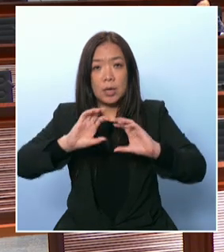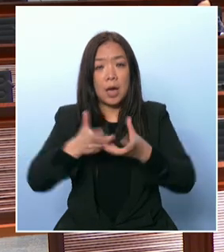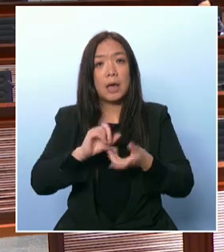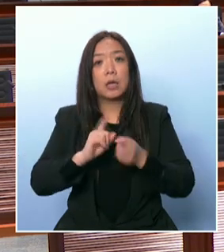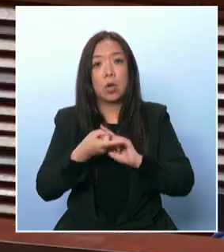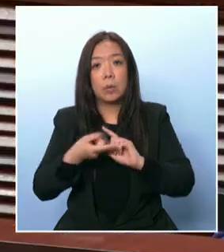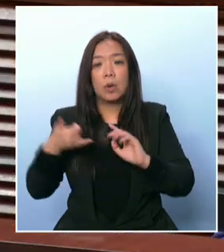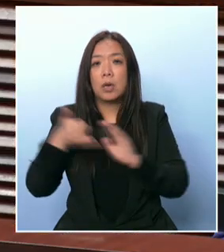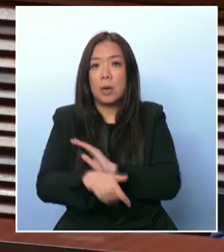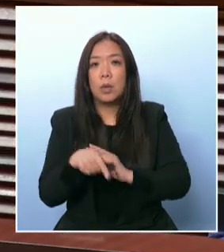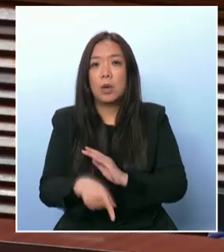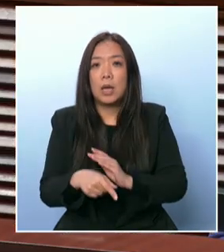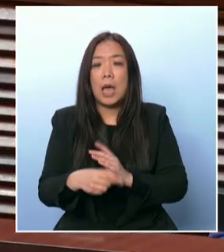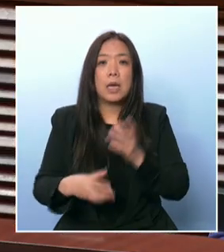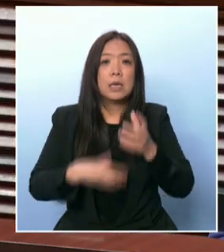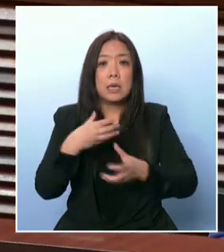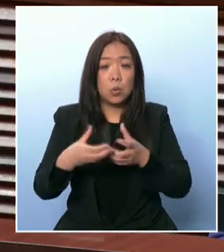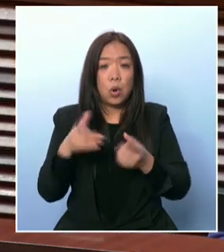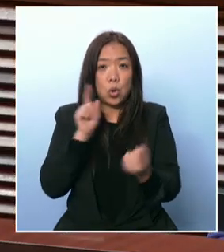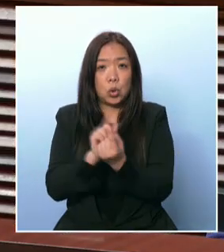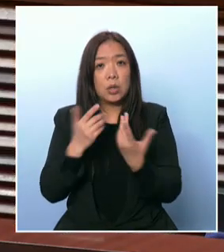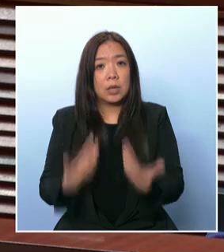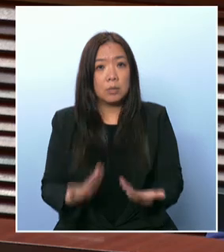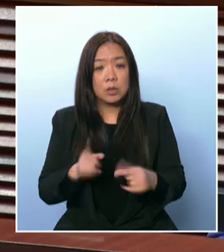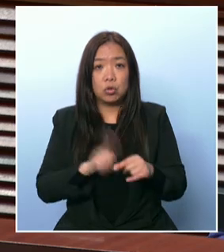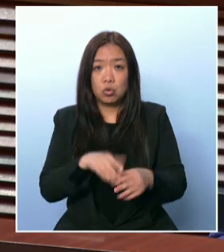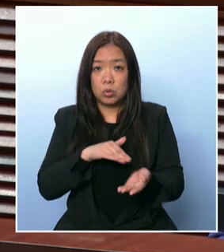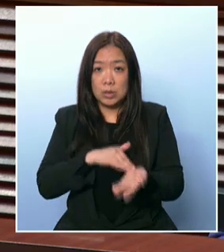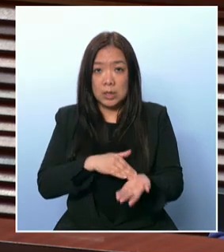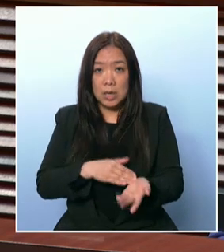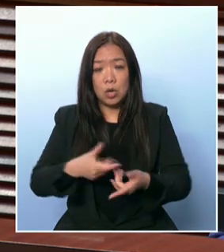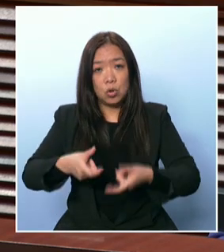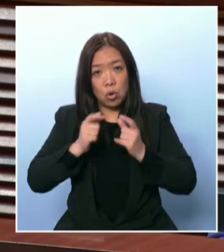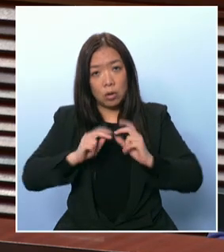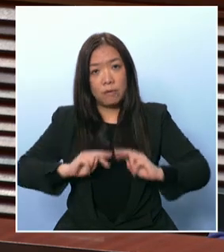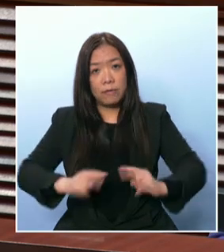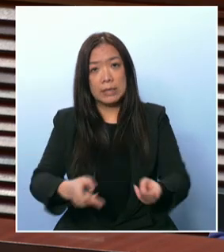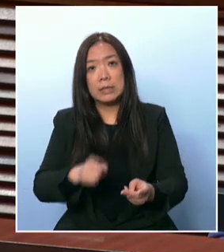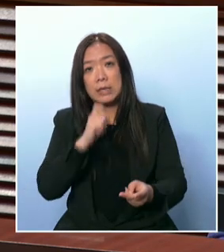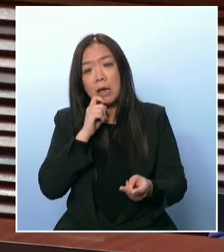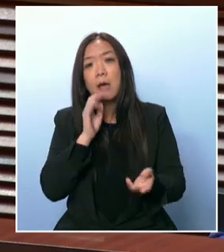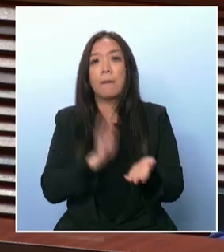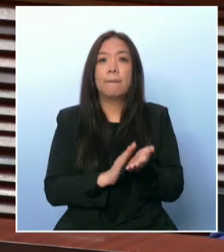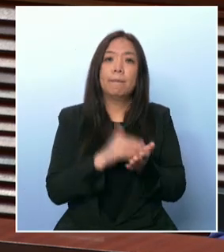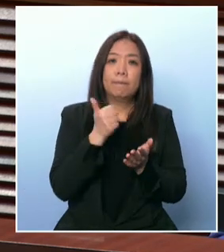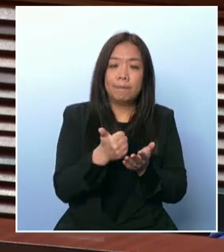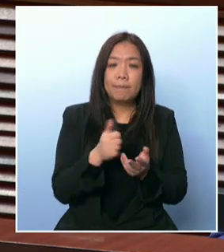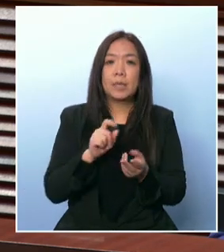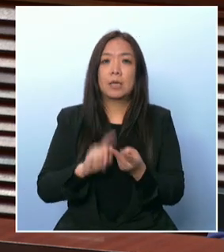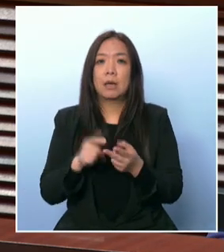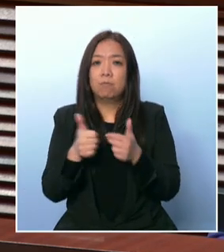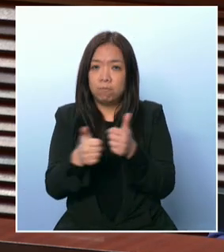you. I represent the Chinese medicine sector in Hong Kong, and I